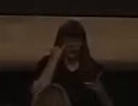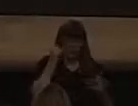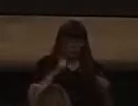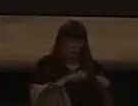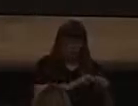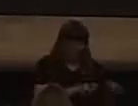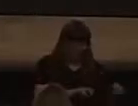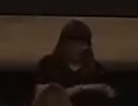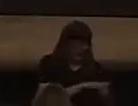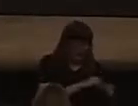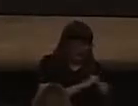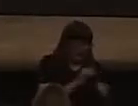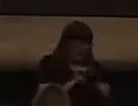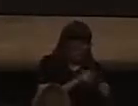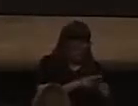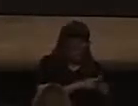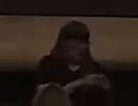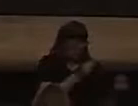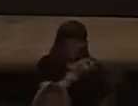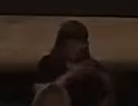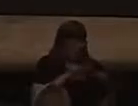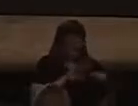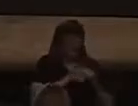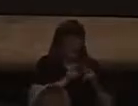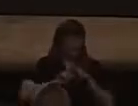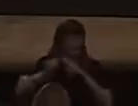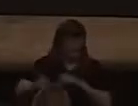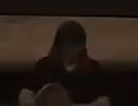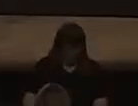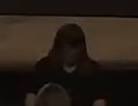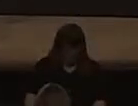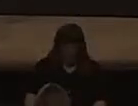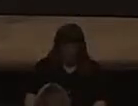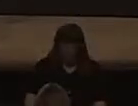map, and the map would tell us how to leave the gardens.